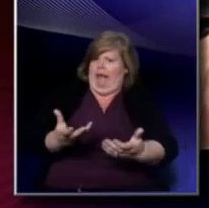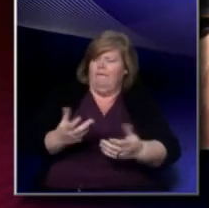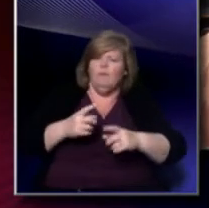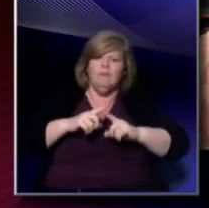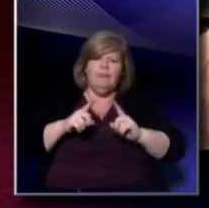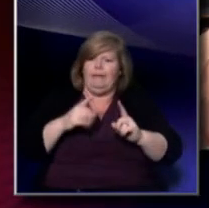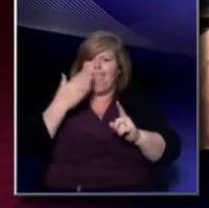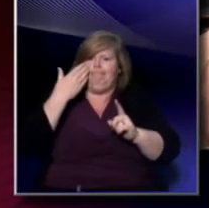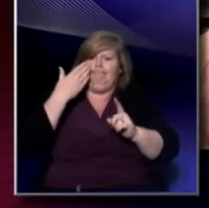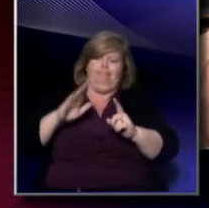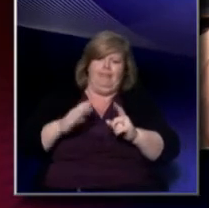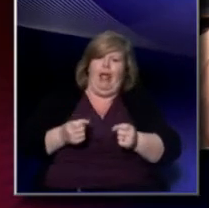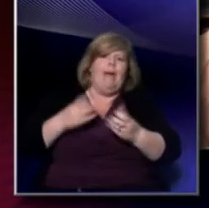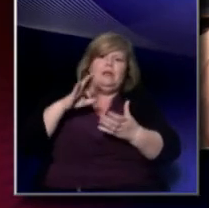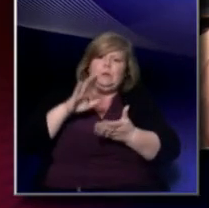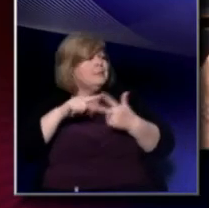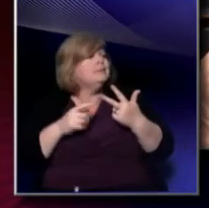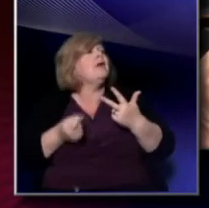head.